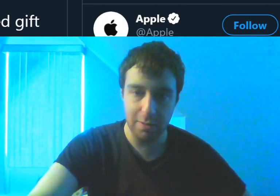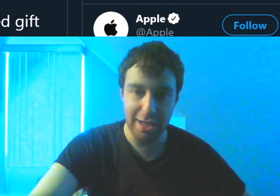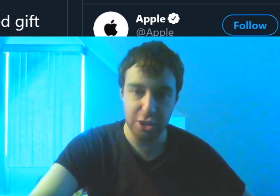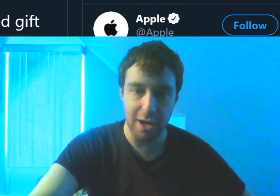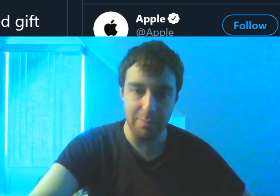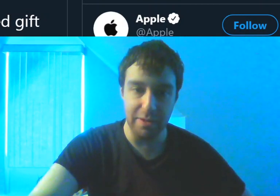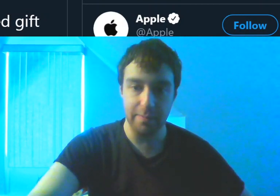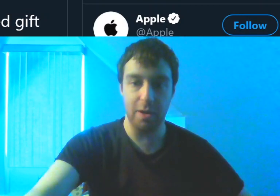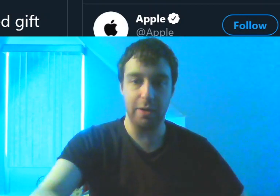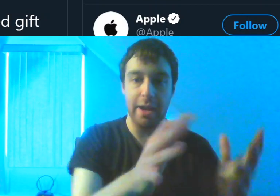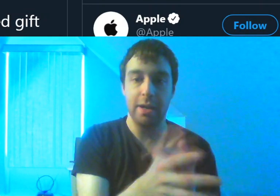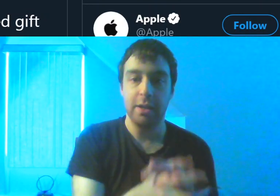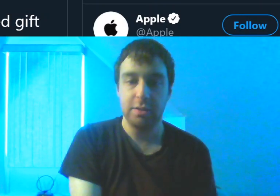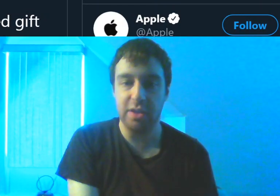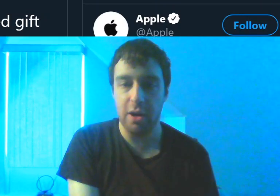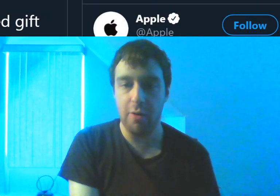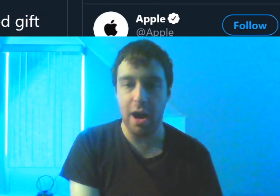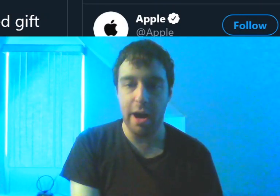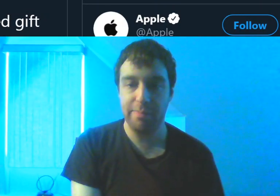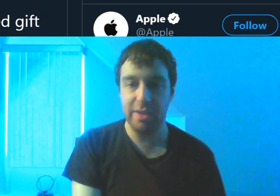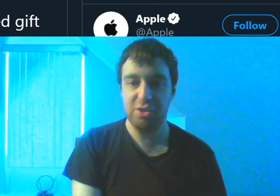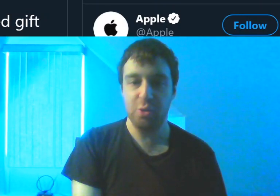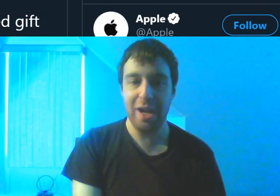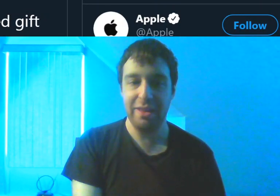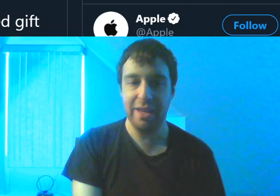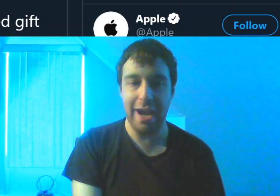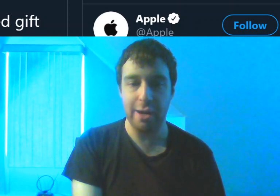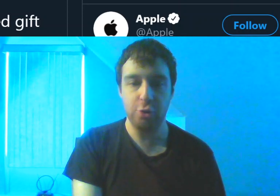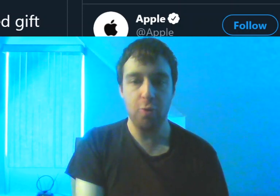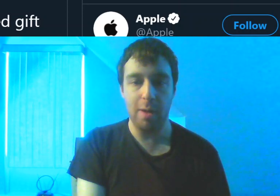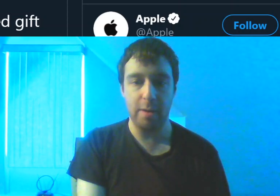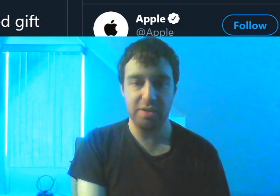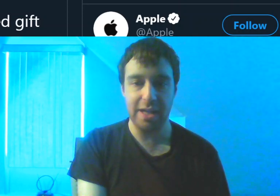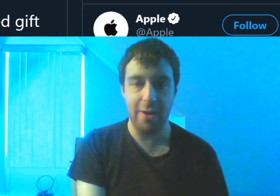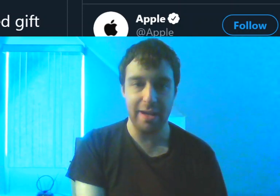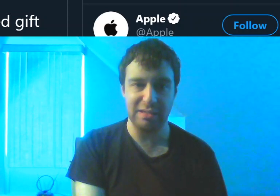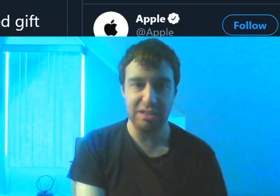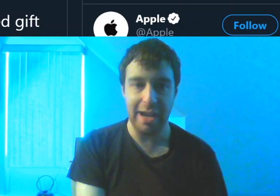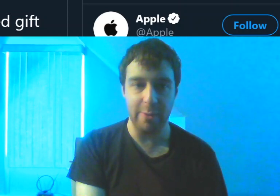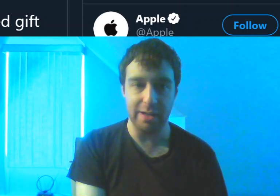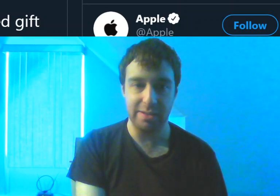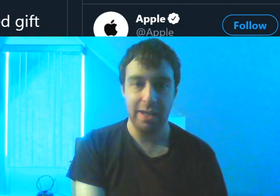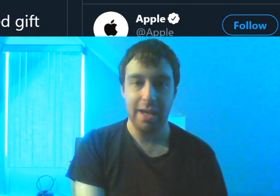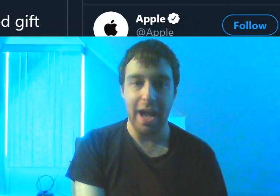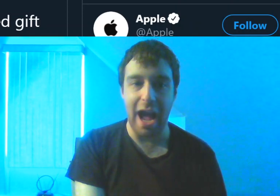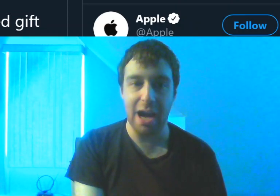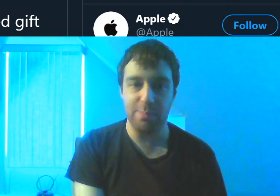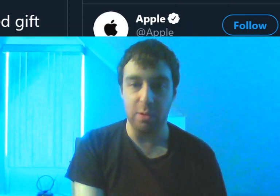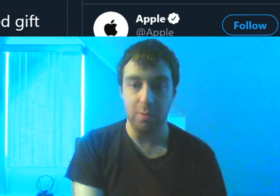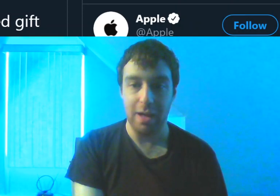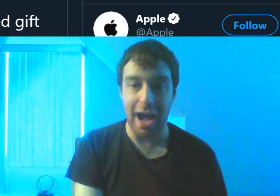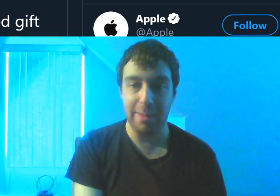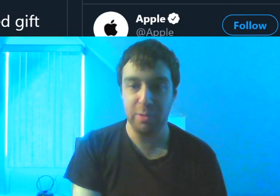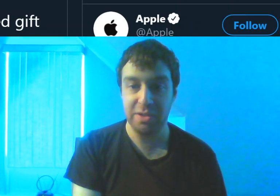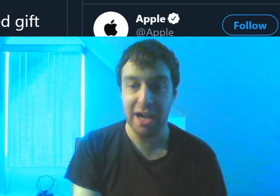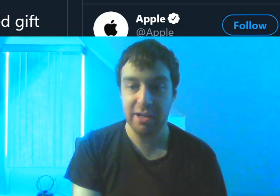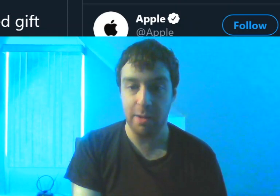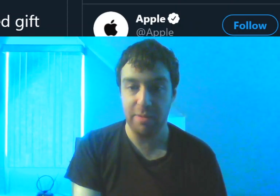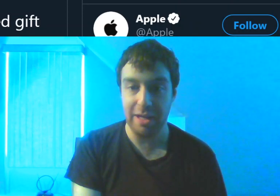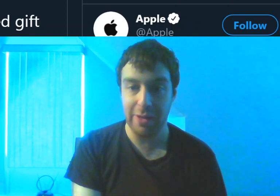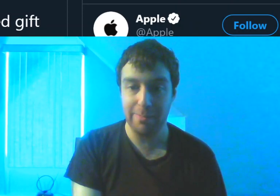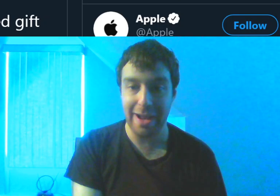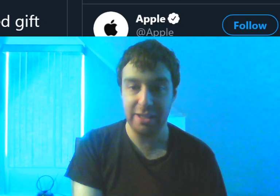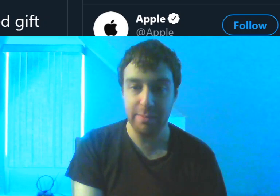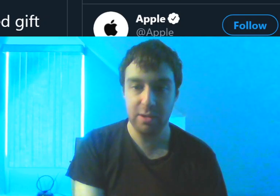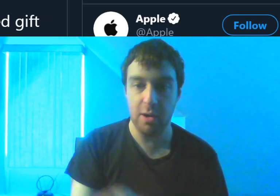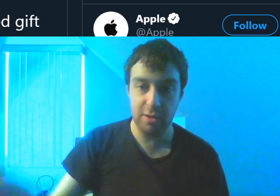we go. That should help it. Okay, so this tweet that Andrew Cuomo sent out yesterday was Apple tech